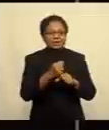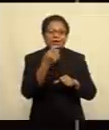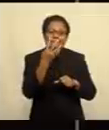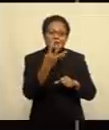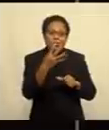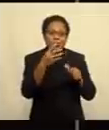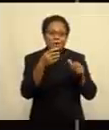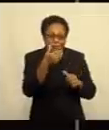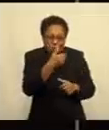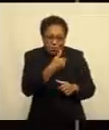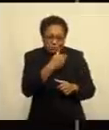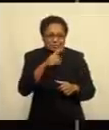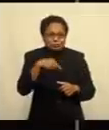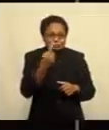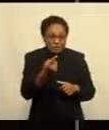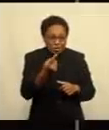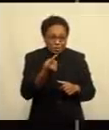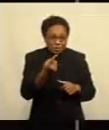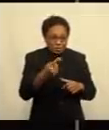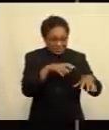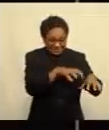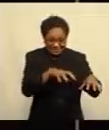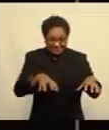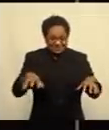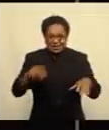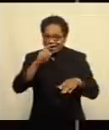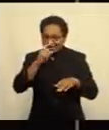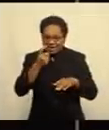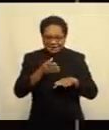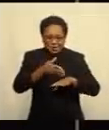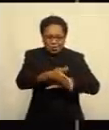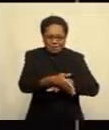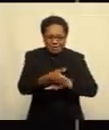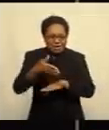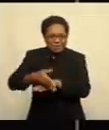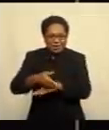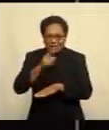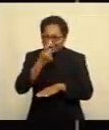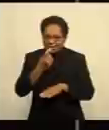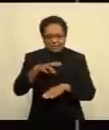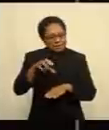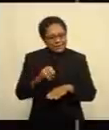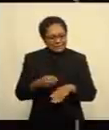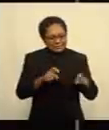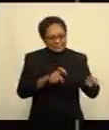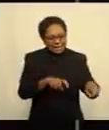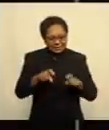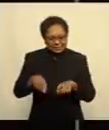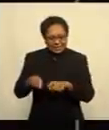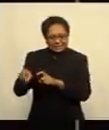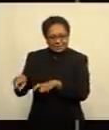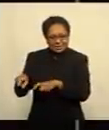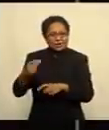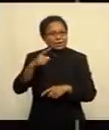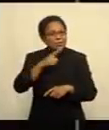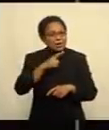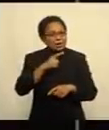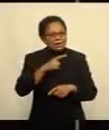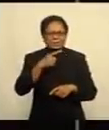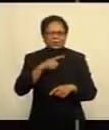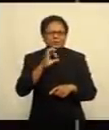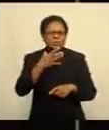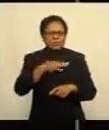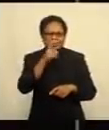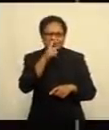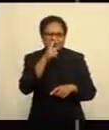containment zones will not be allowed in or out. Dr. Fong says this is being done to ensure people don't move